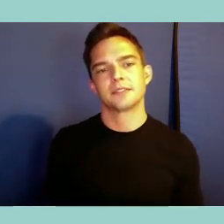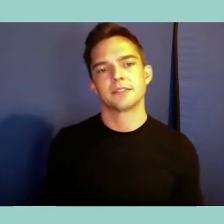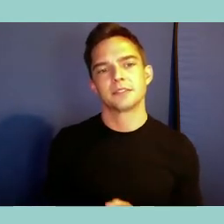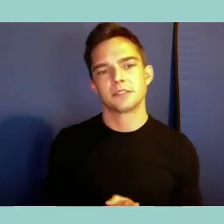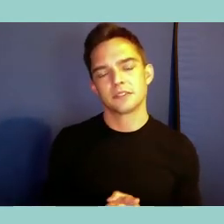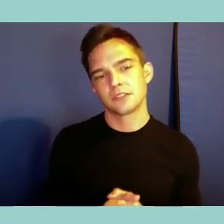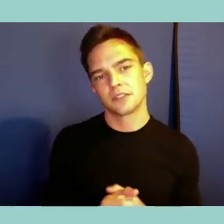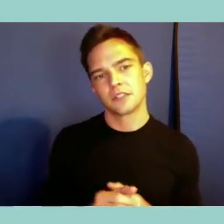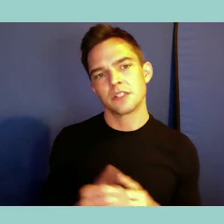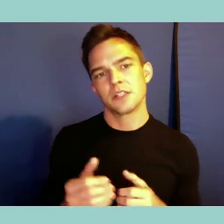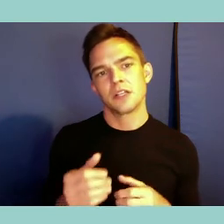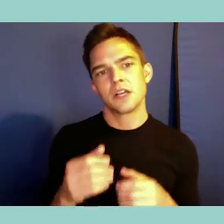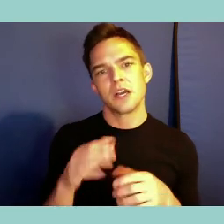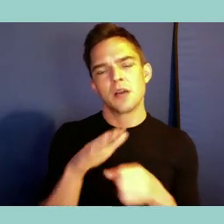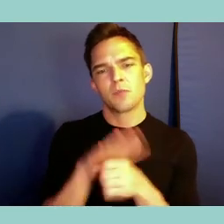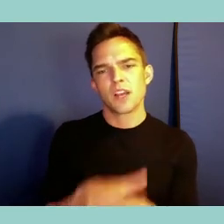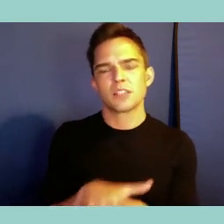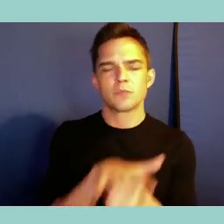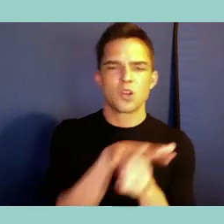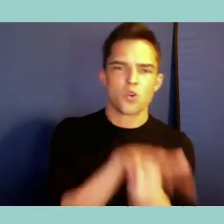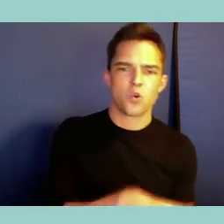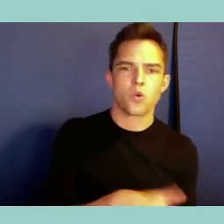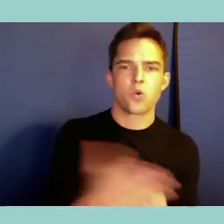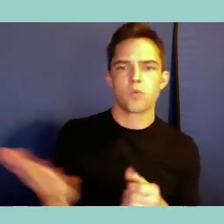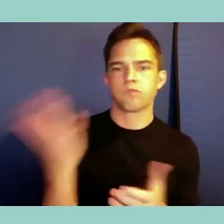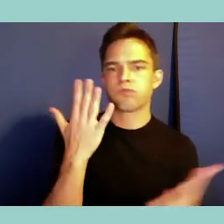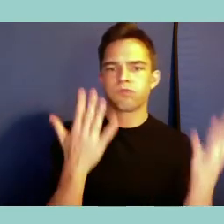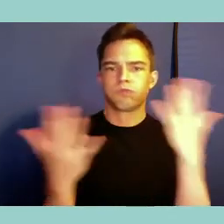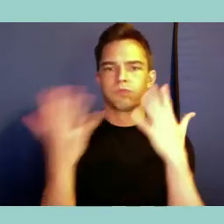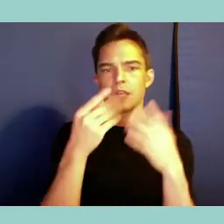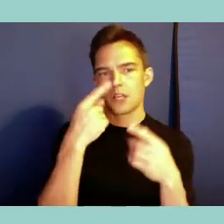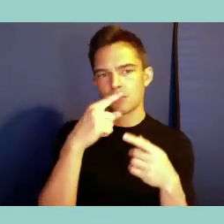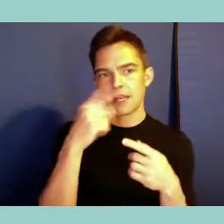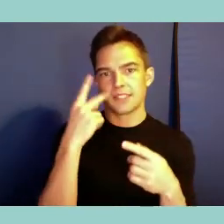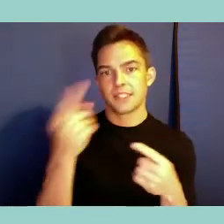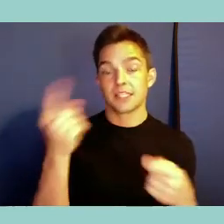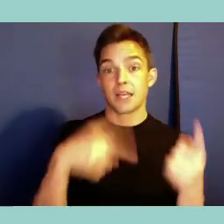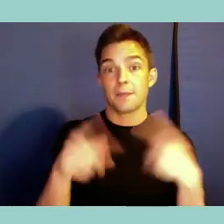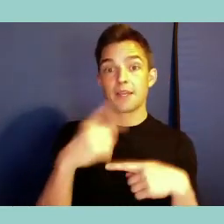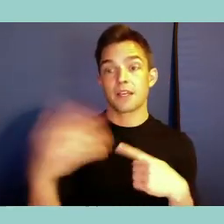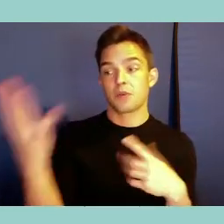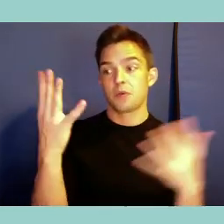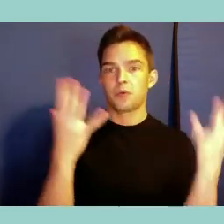Hunt for me, press on me, I don't mind seeing it coming my way.